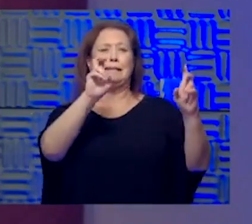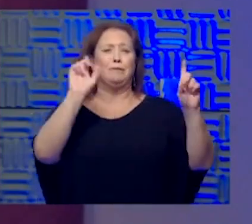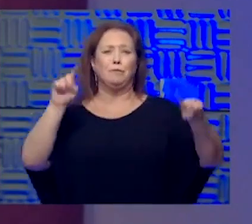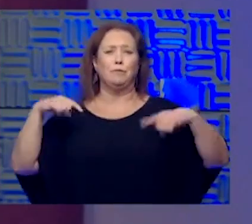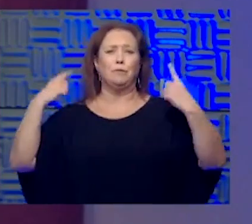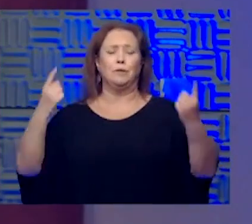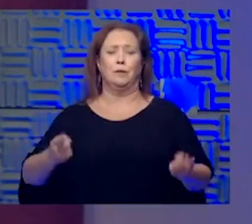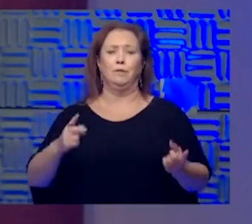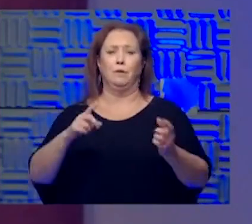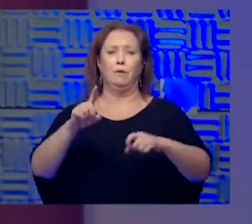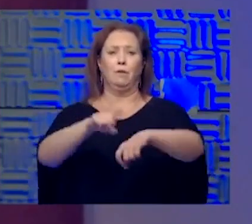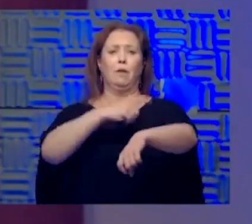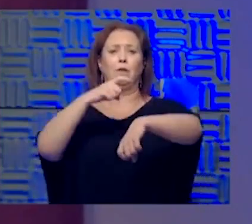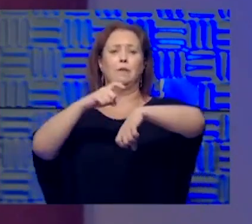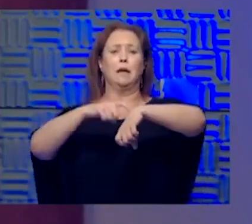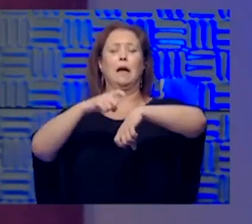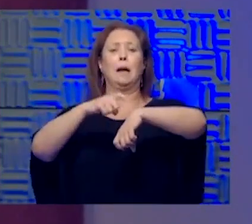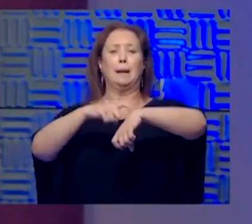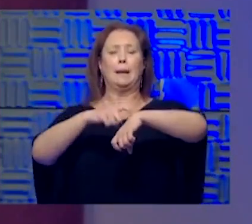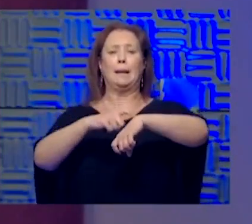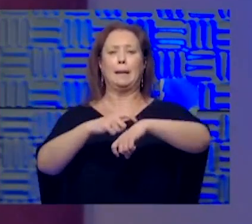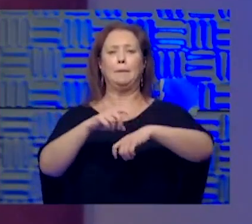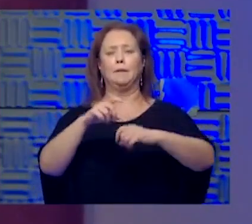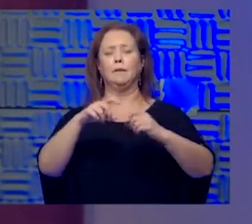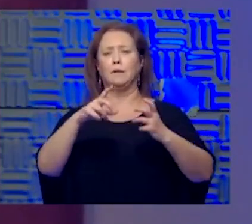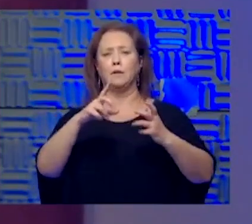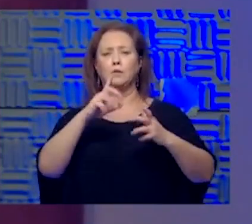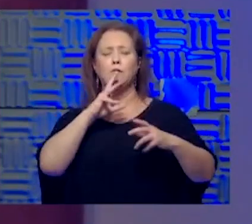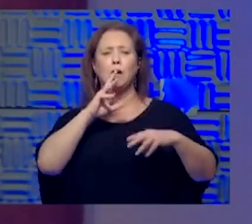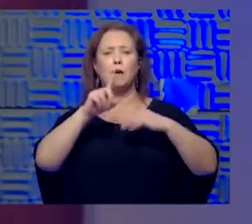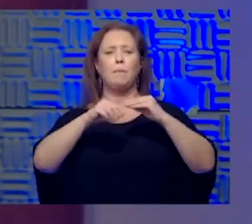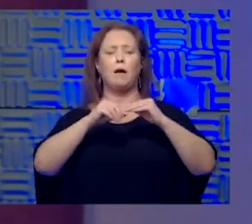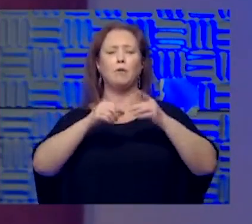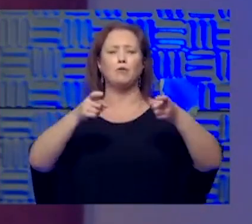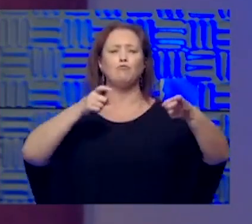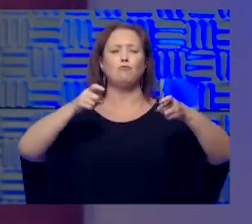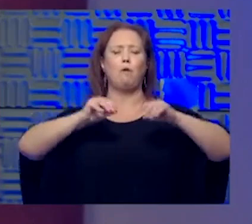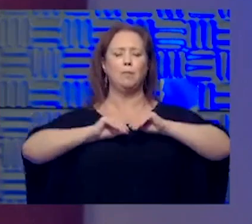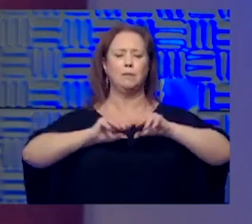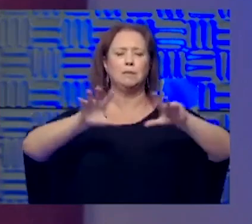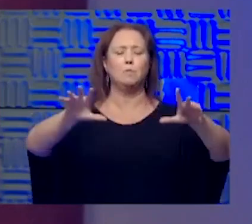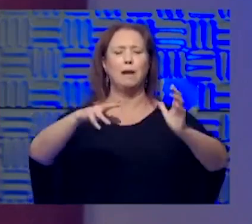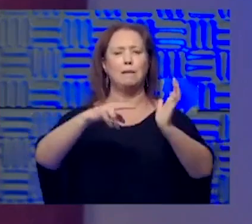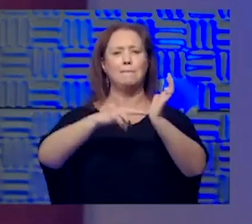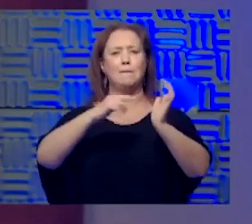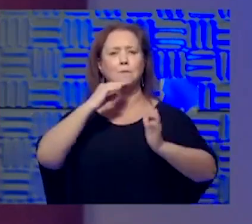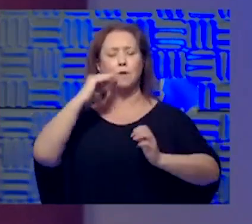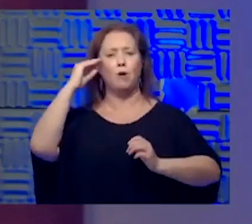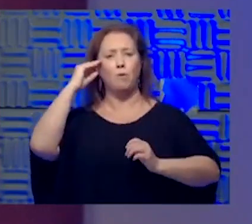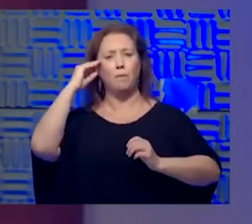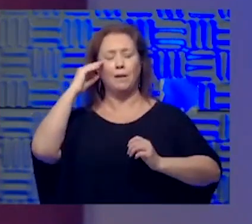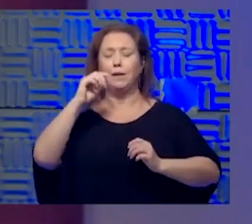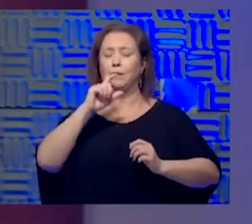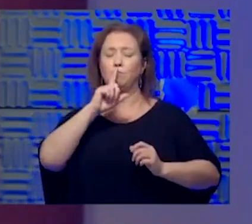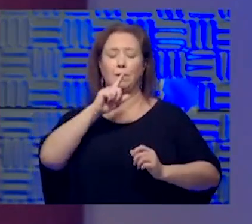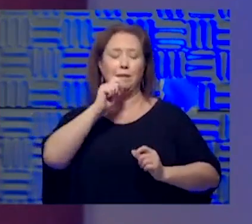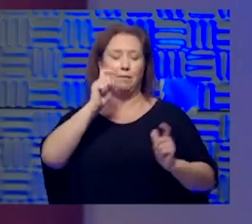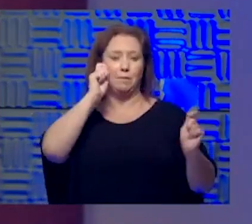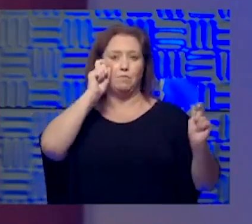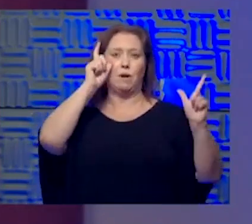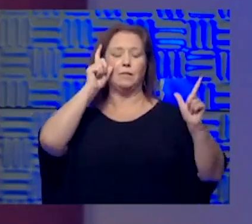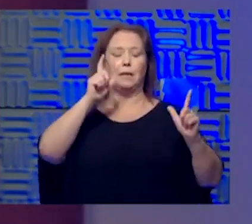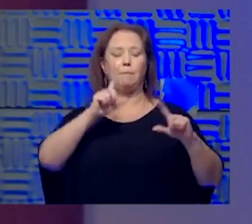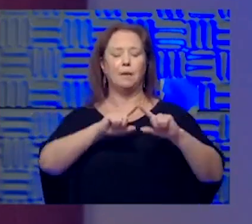sure Dr. Hawkinson could speak to it too in terms of control of infectious spread in nursing homes. So it's not extremely surprising, but it's